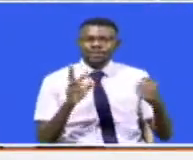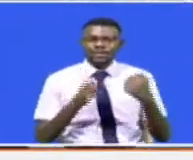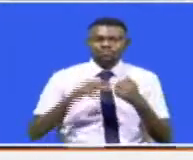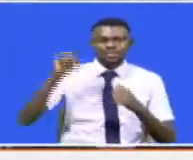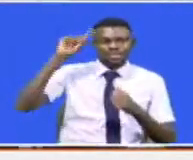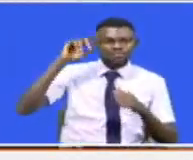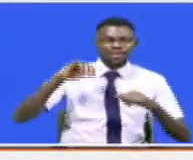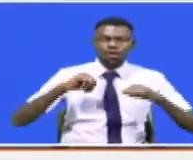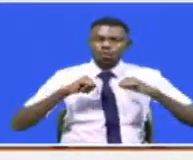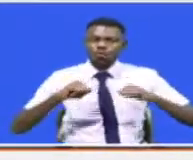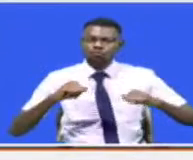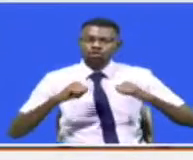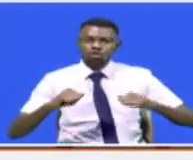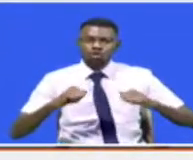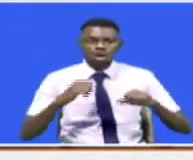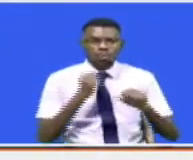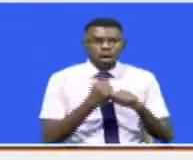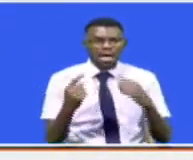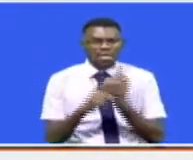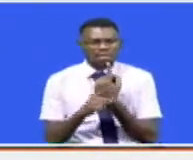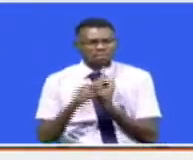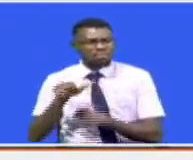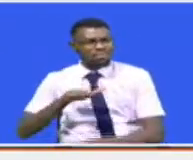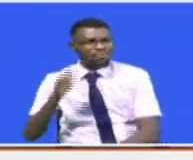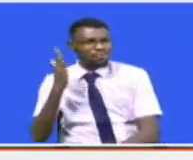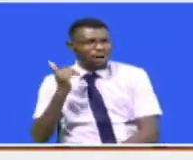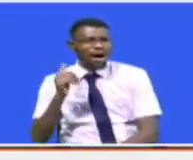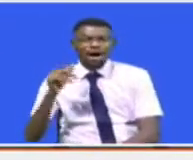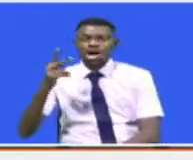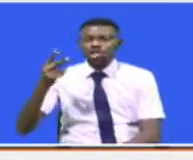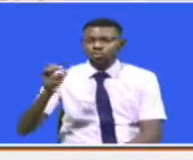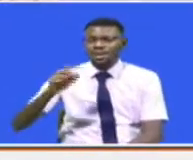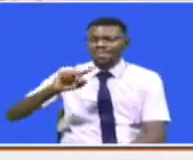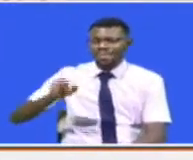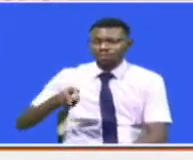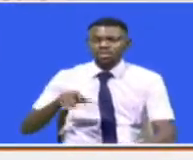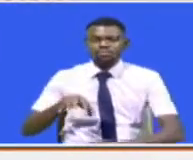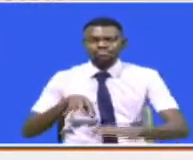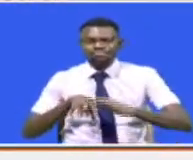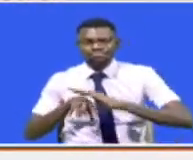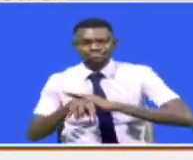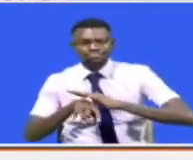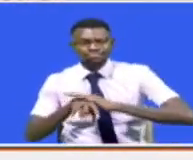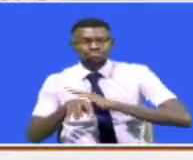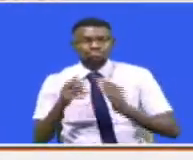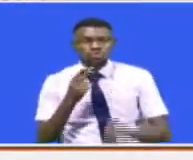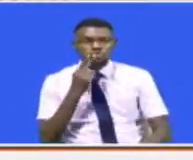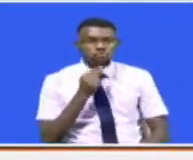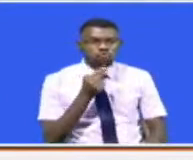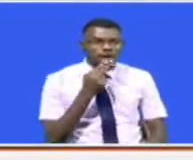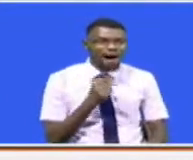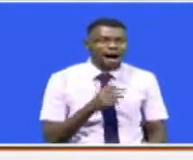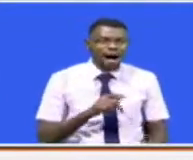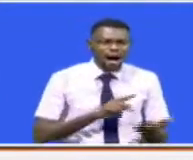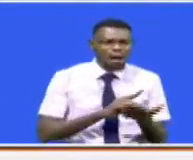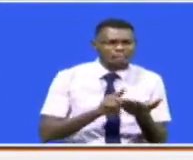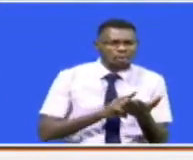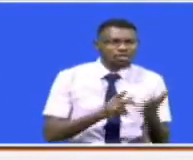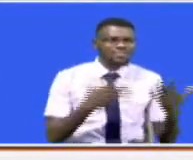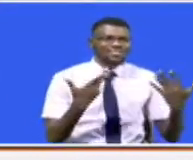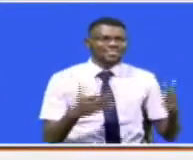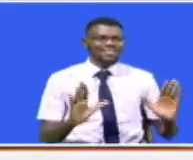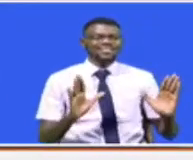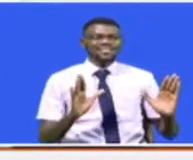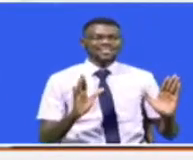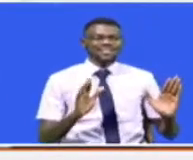attached to various state agencies over the disappearance of 20,000 bags of contaminated sugar that is suspected to have found its